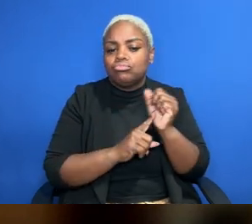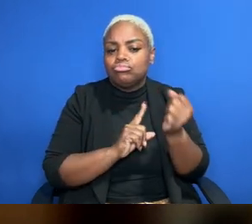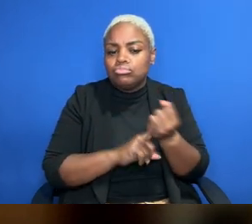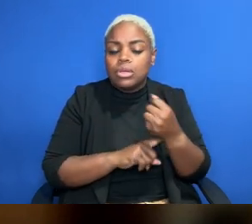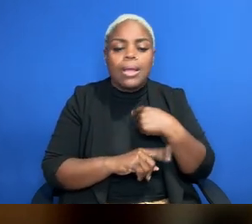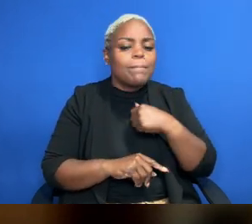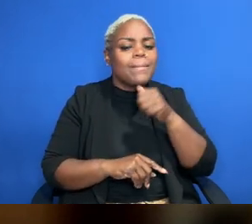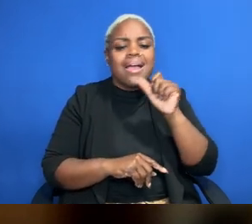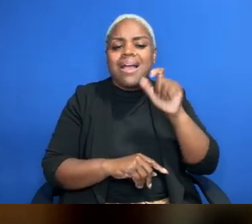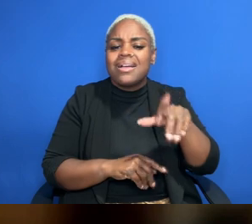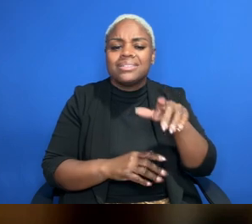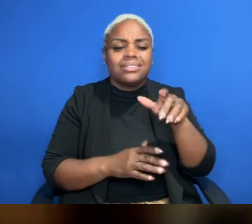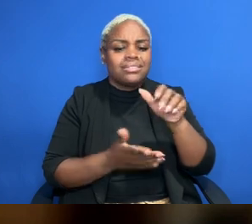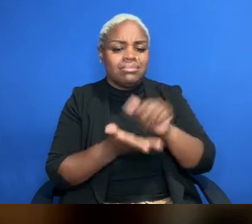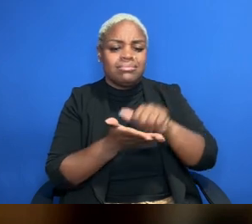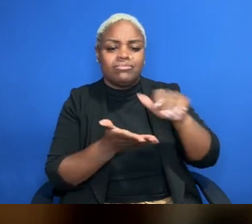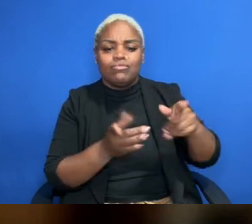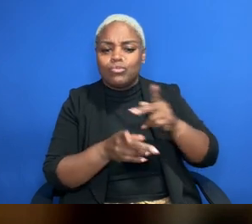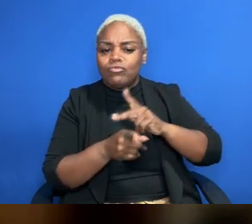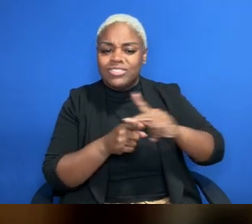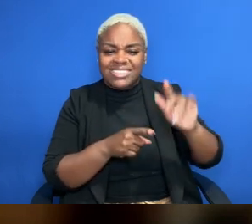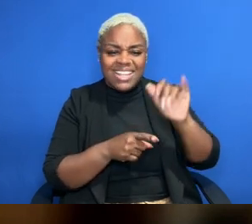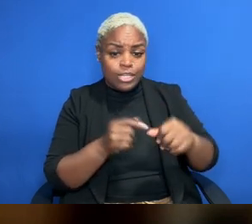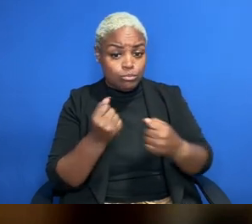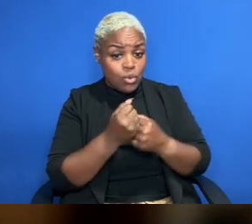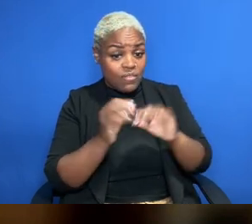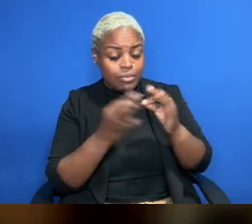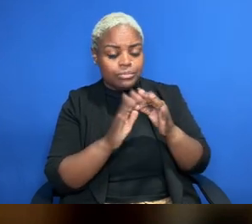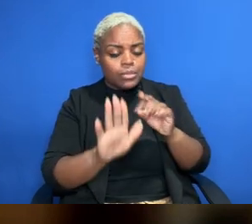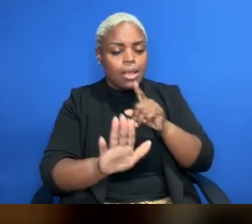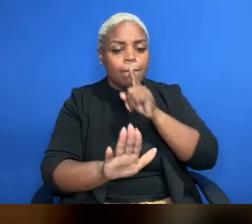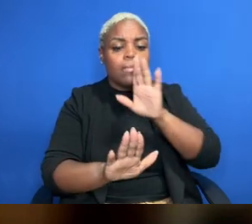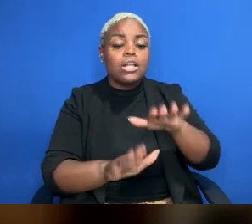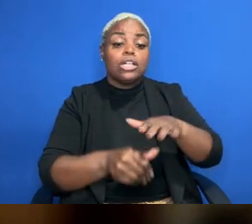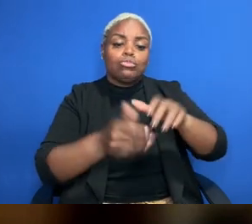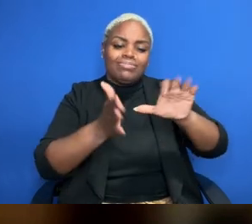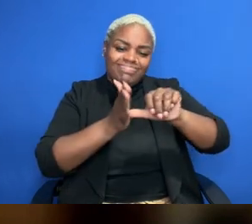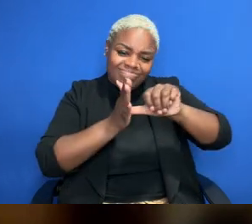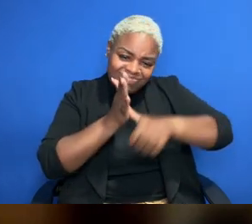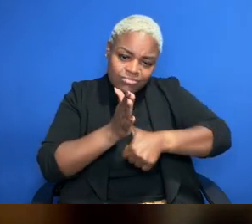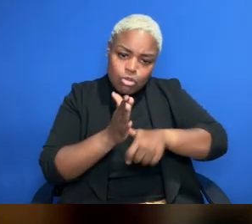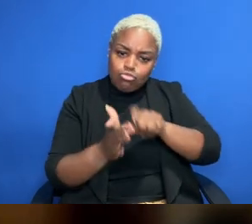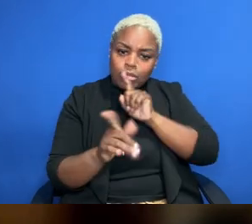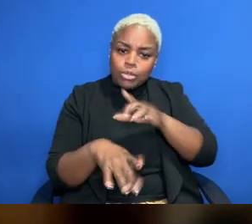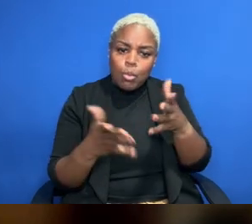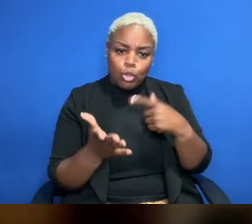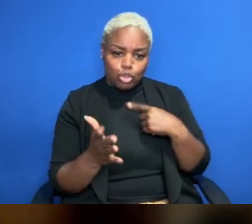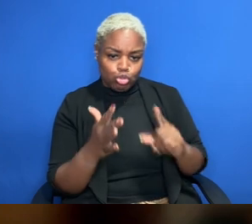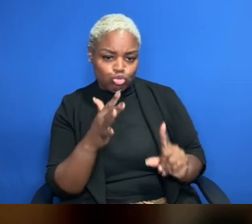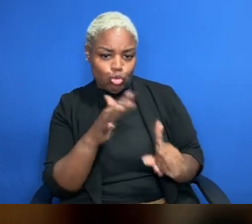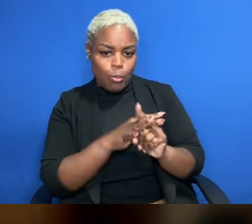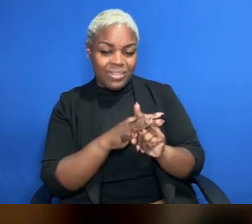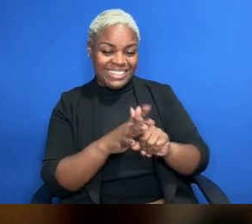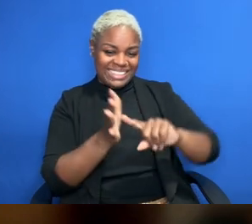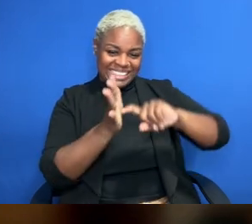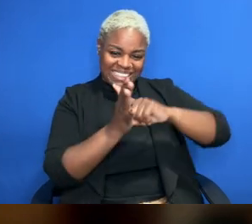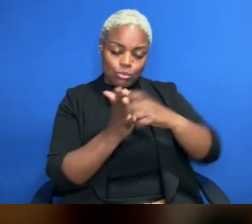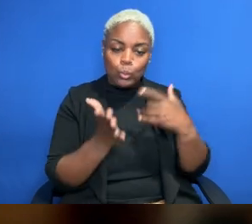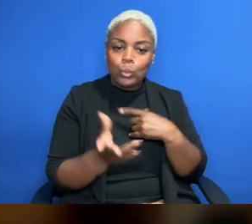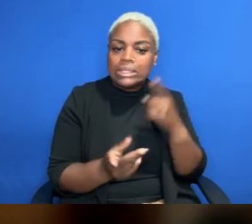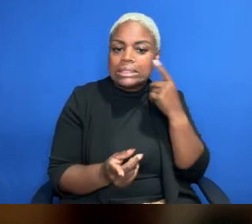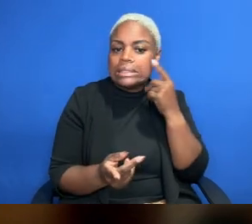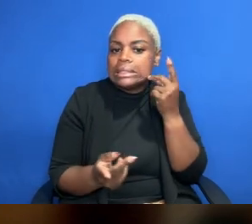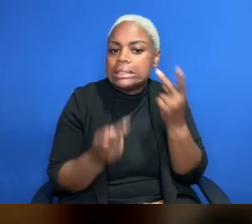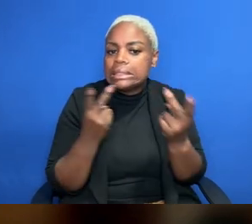what's going on. I'm not taking it away from the professionals that are supporting families, but the stress response and how we show up is